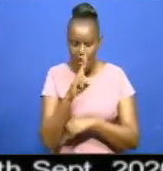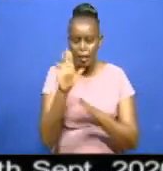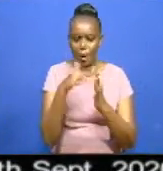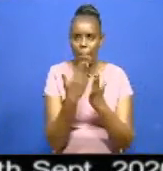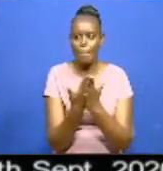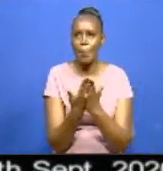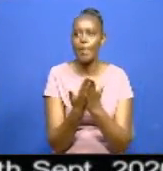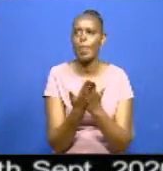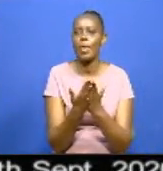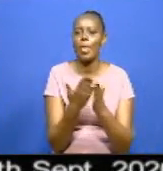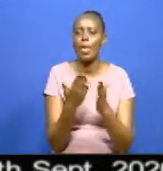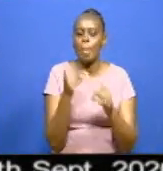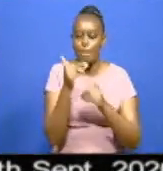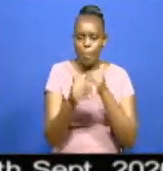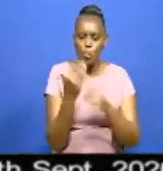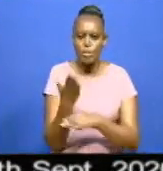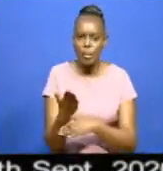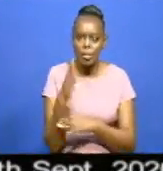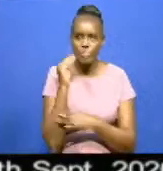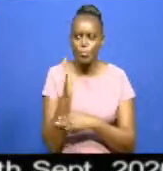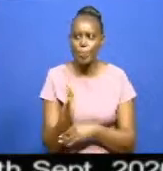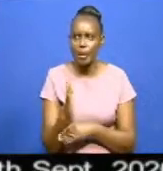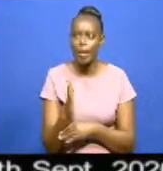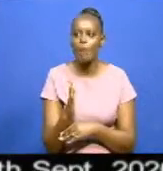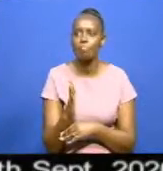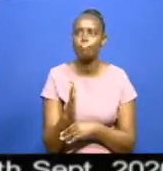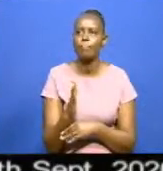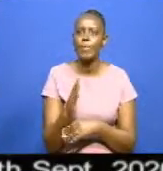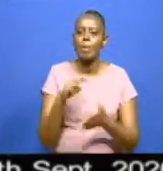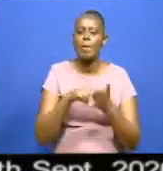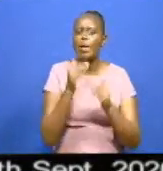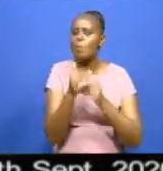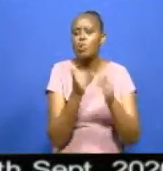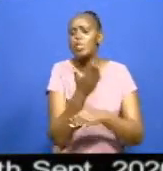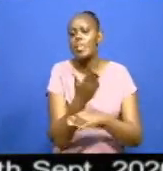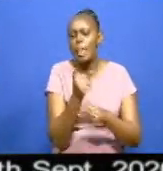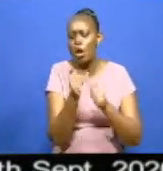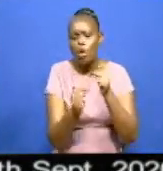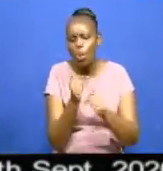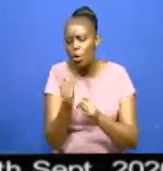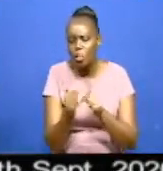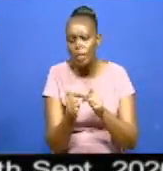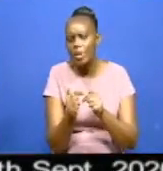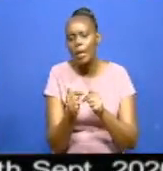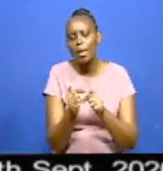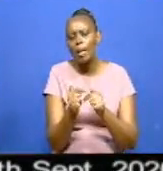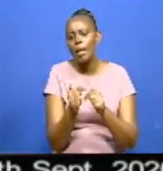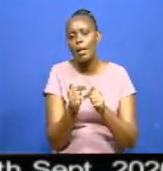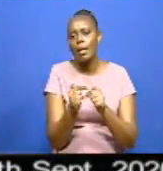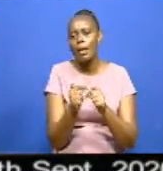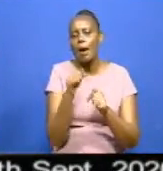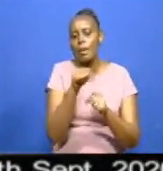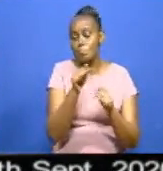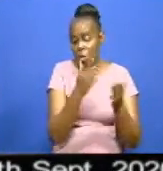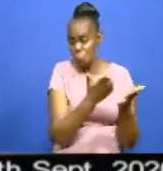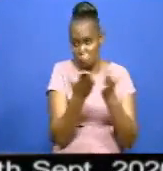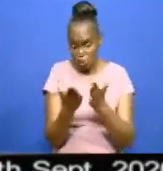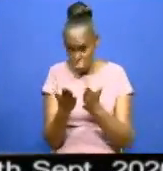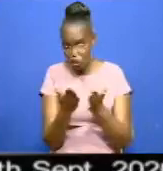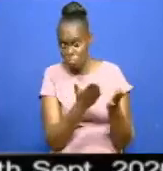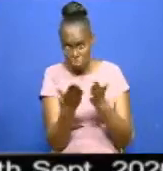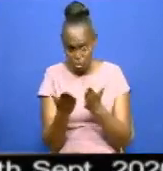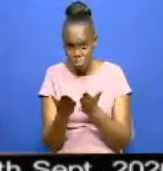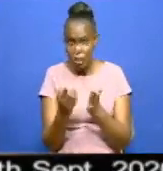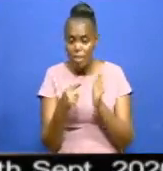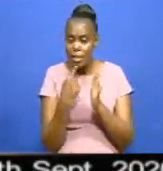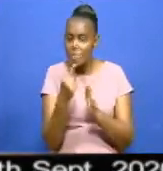was still in the process. Mr. Speaker, at least it was still in the process. Not that, it was, he had produced, he had actually